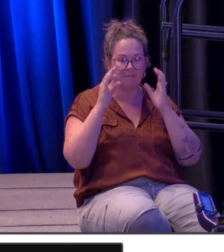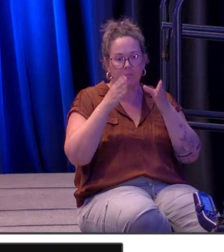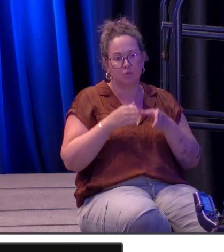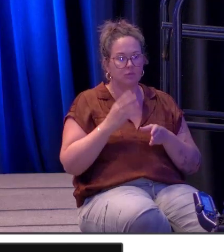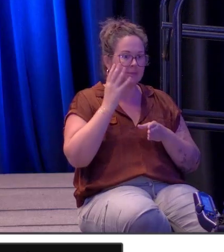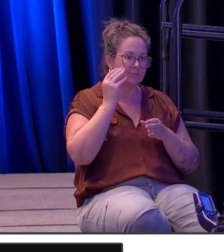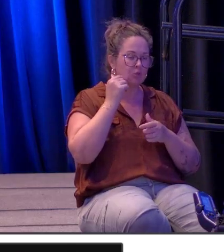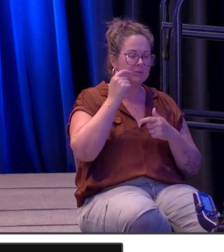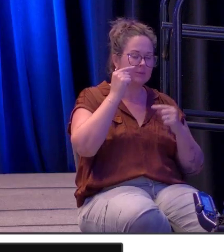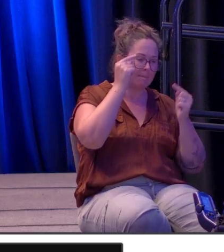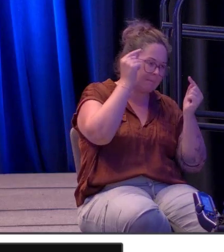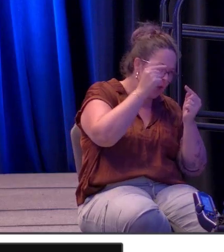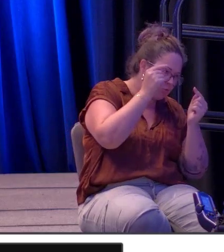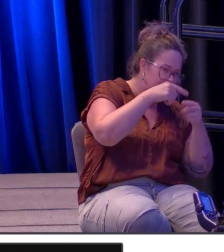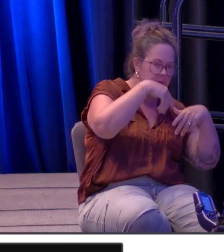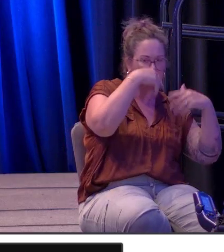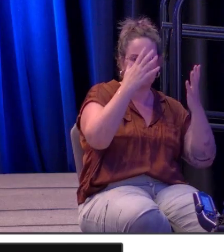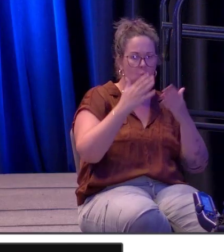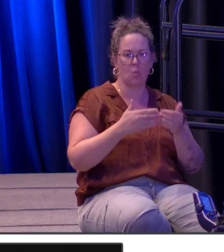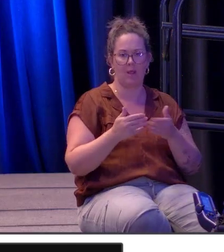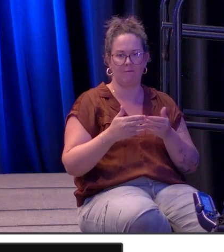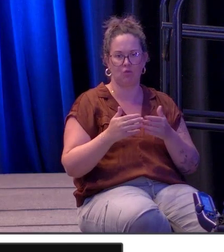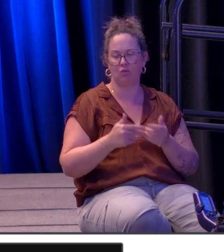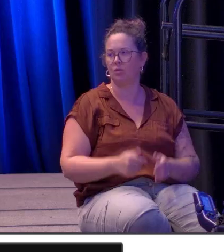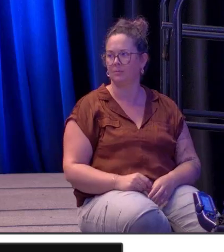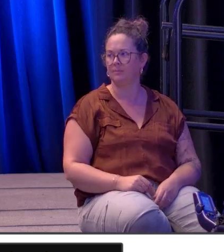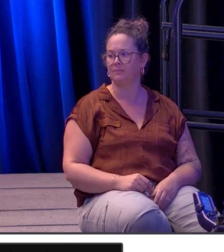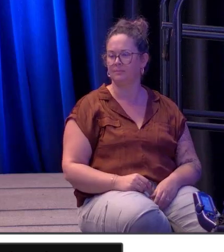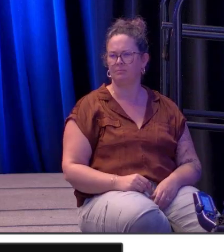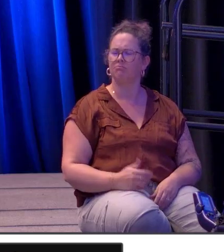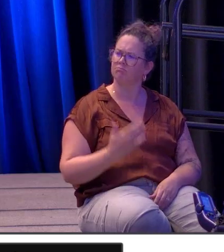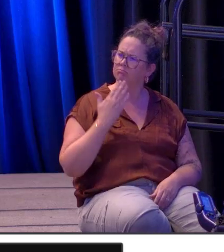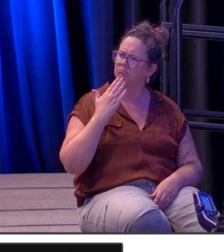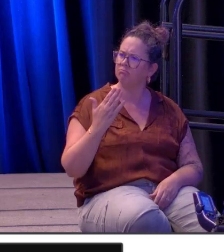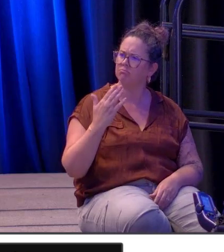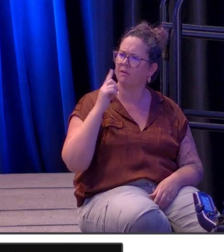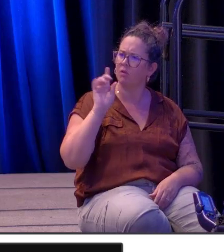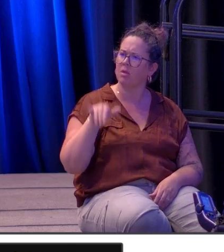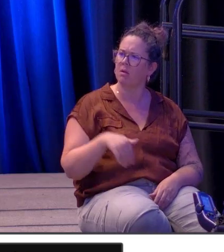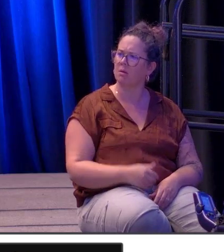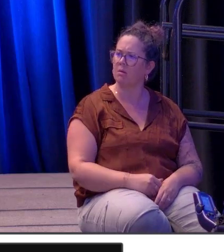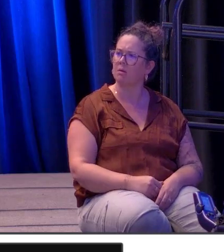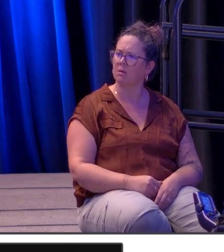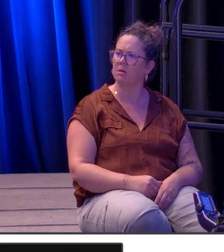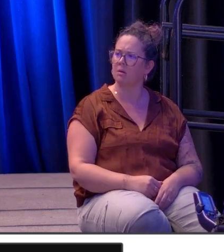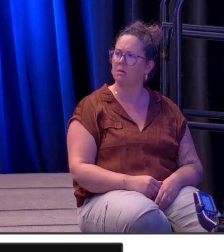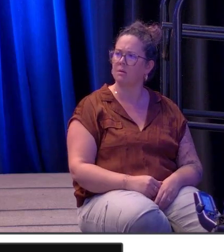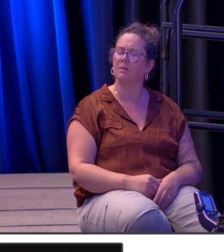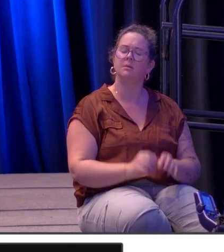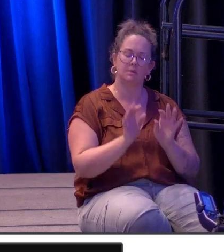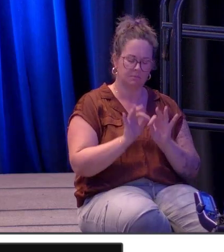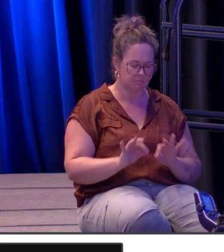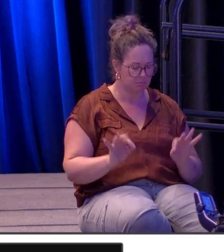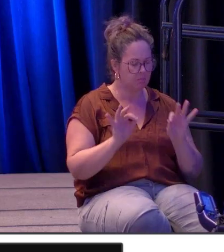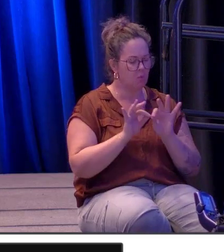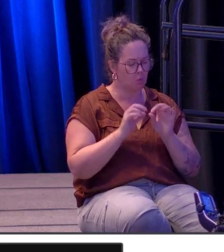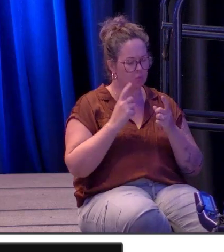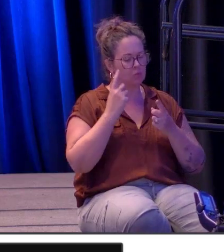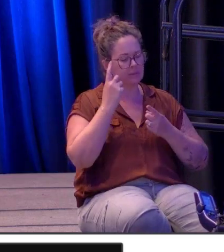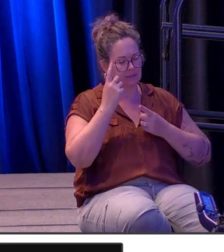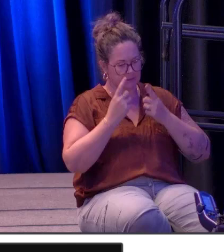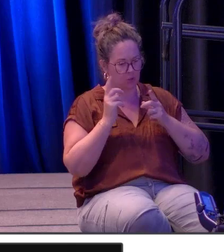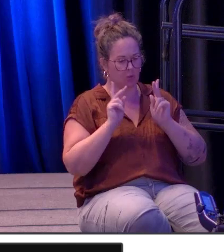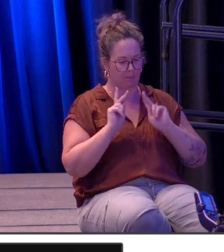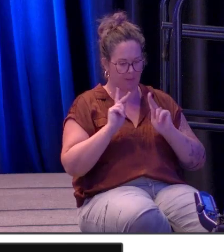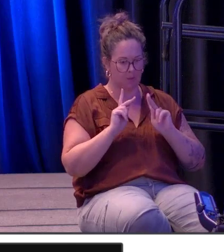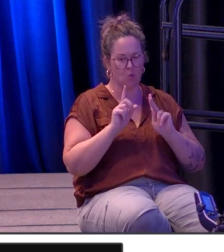that. Thank you so much for that. It's very important to think about folks who need that